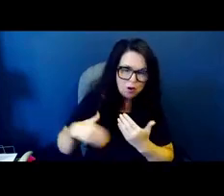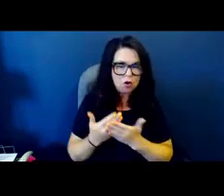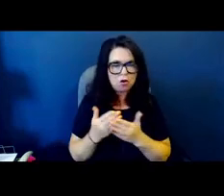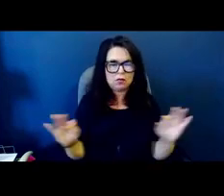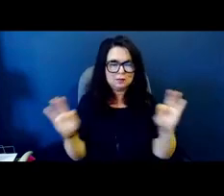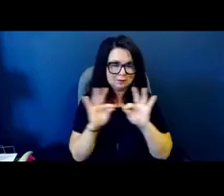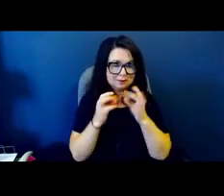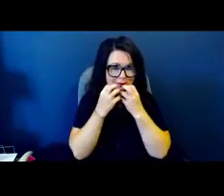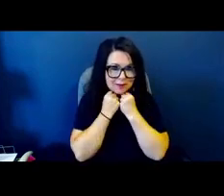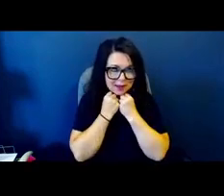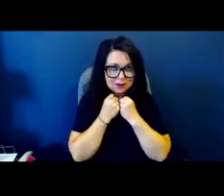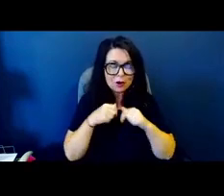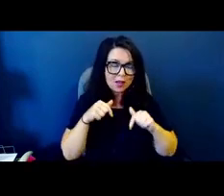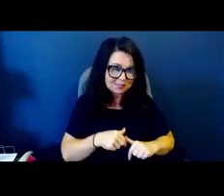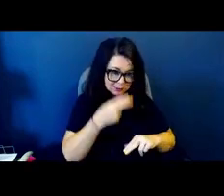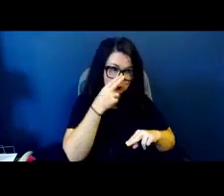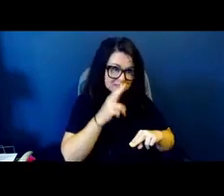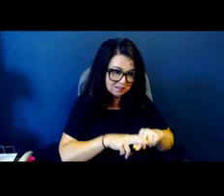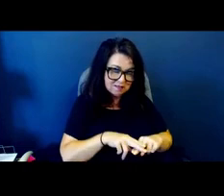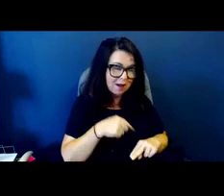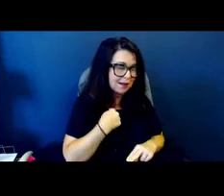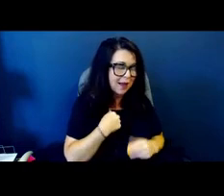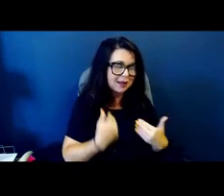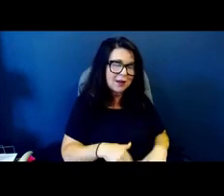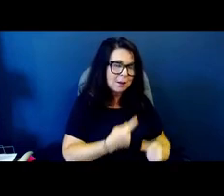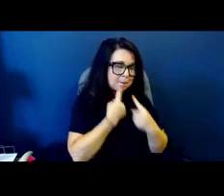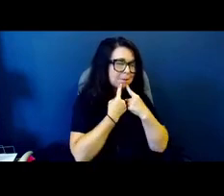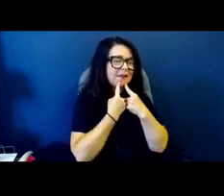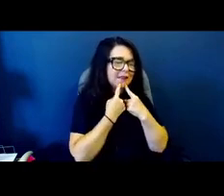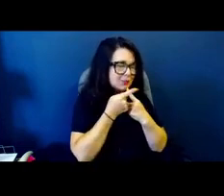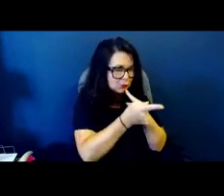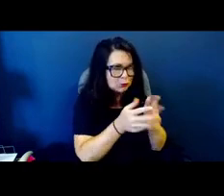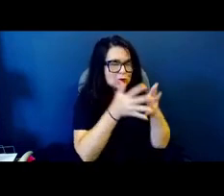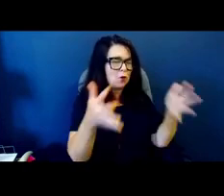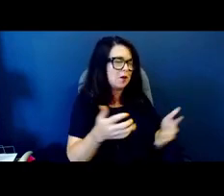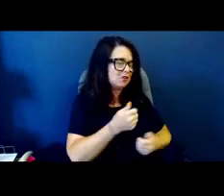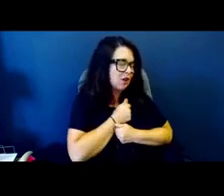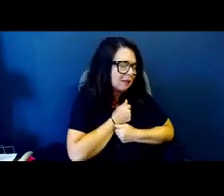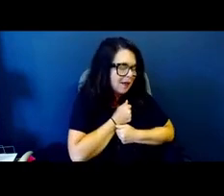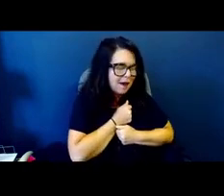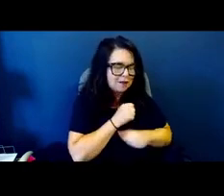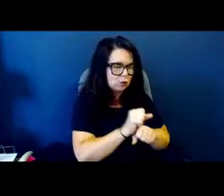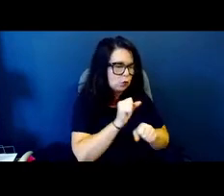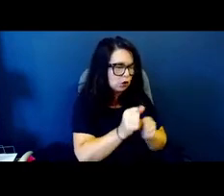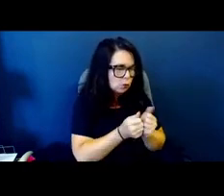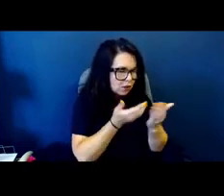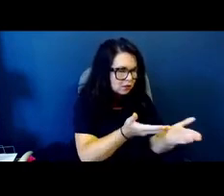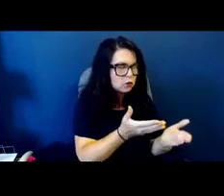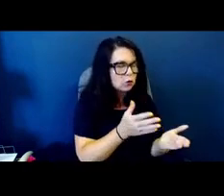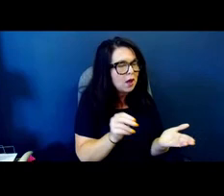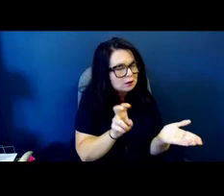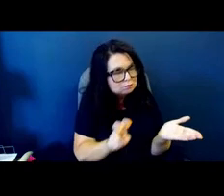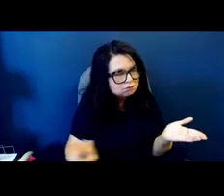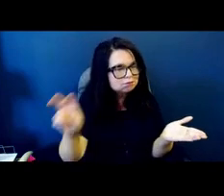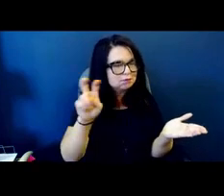was really fun. I miss you so much. And I love being with you and working with you and traveling with you to China. Someday